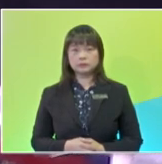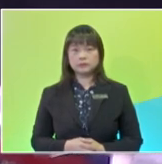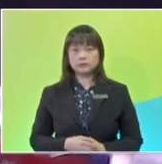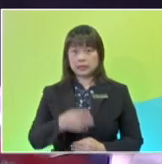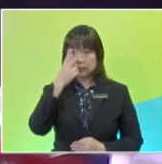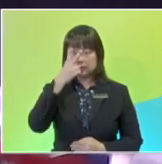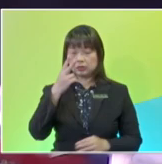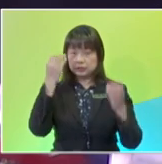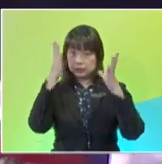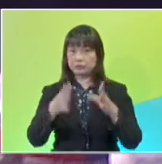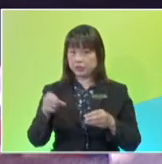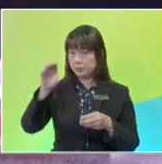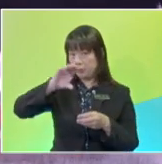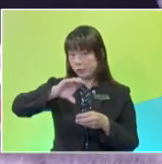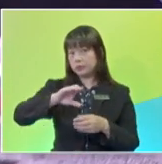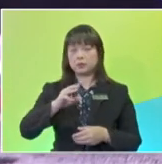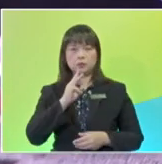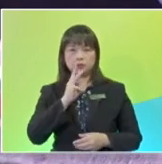Okay.